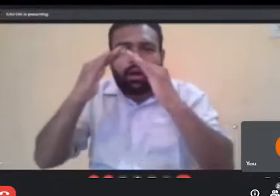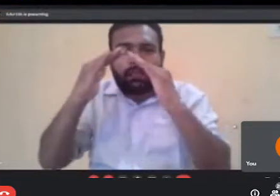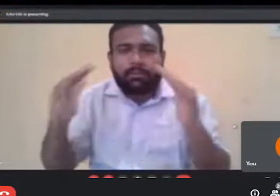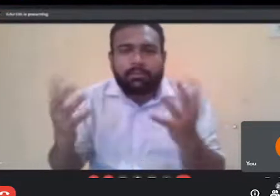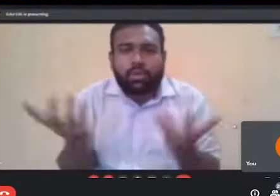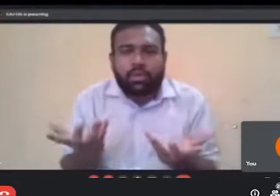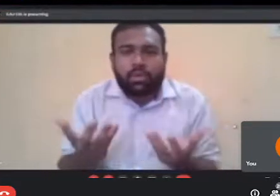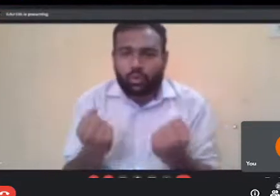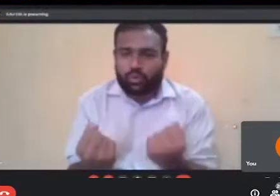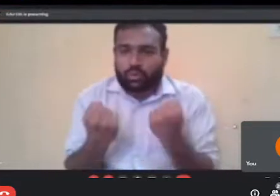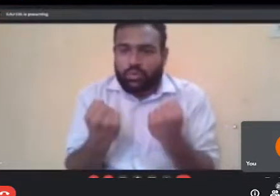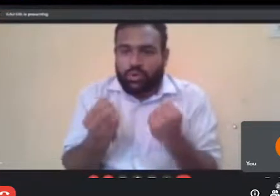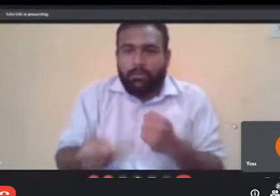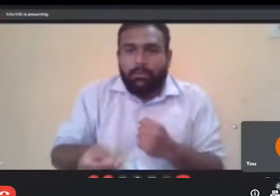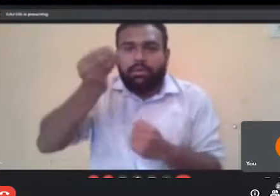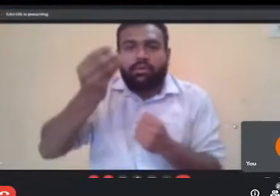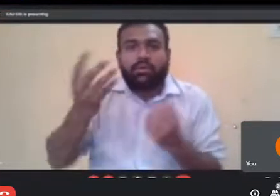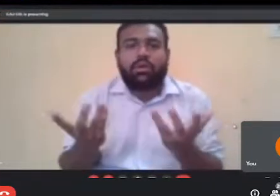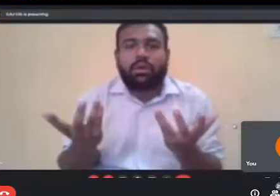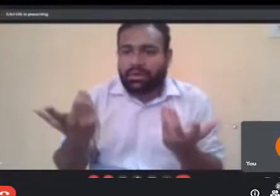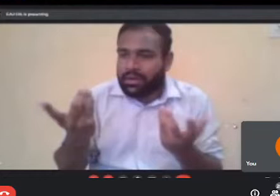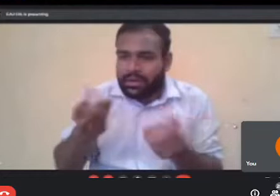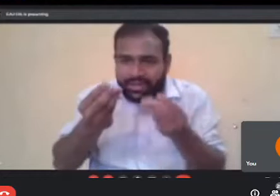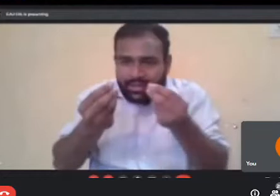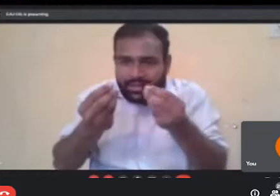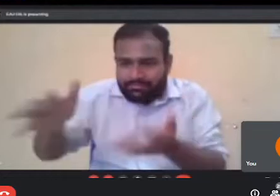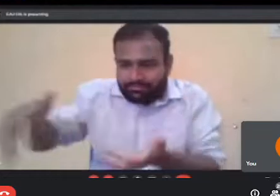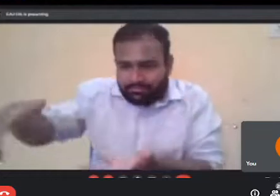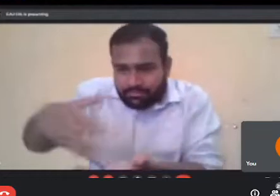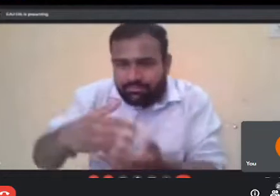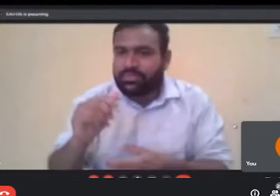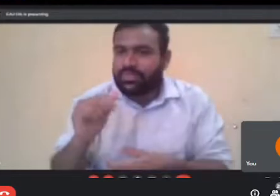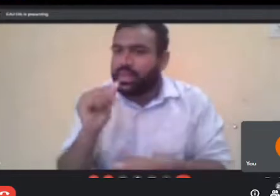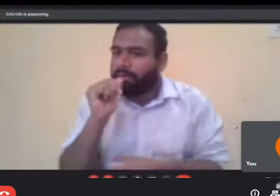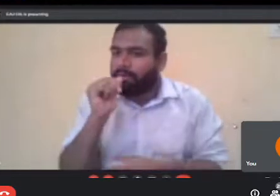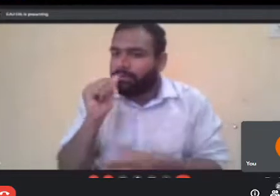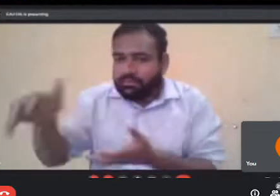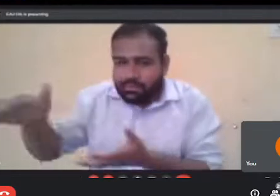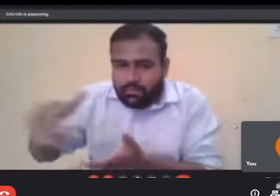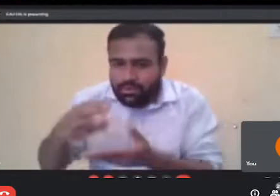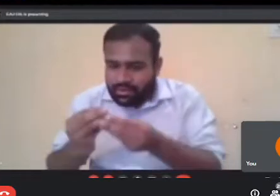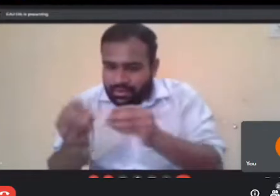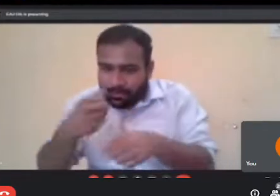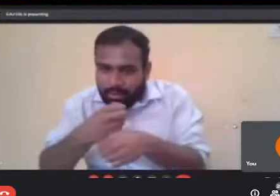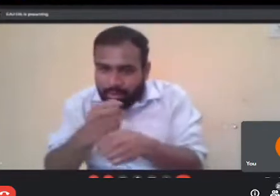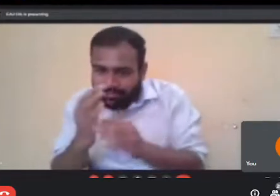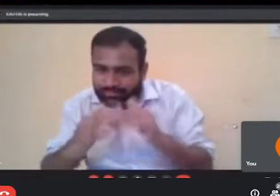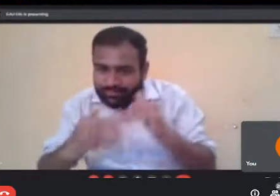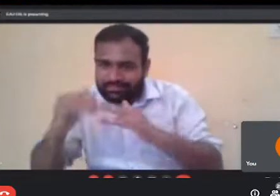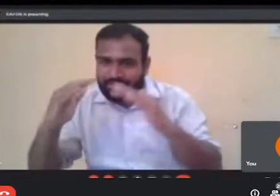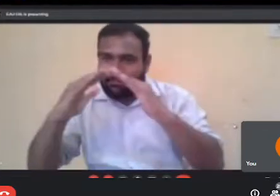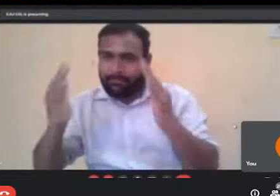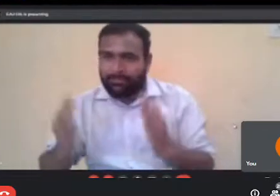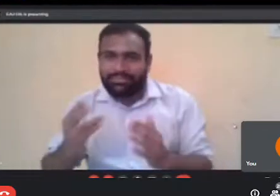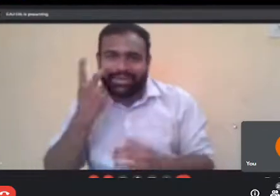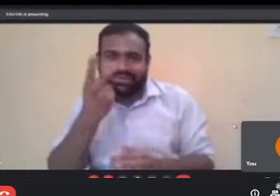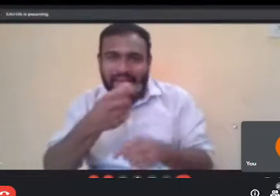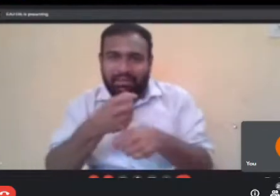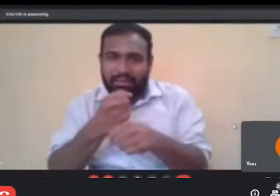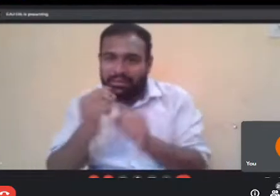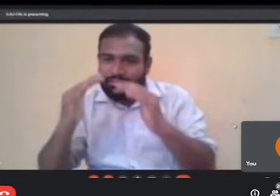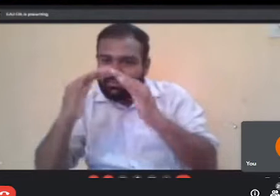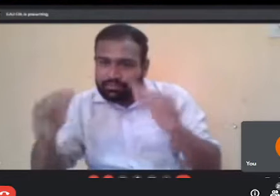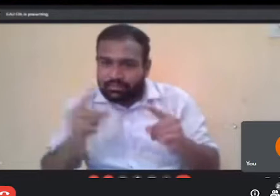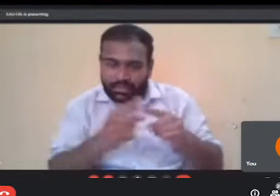homes of the same one. How to make a strong home. They collected mud, water, made clay, built a house. You see it